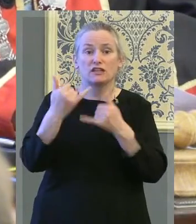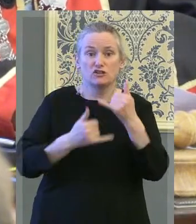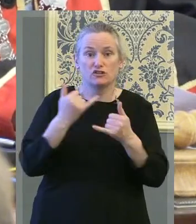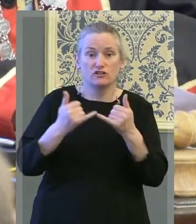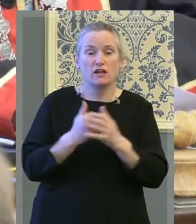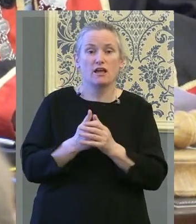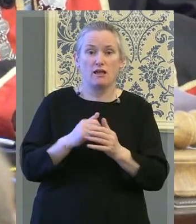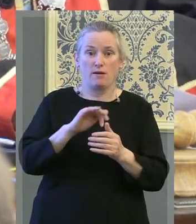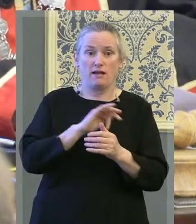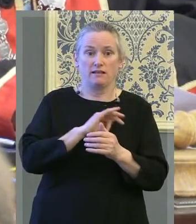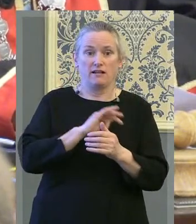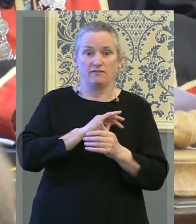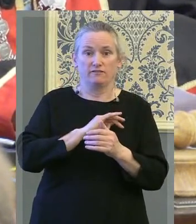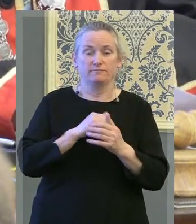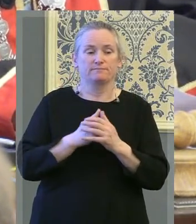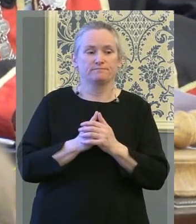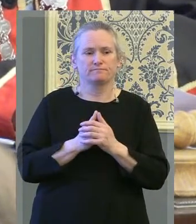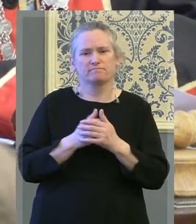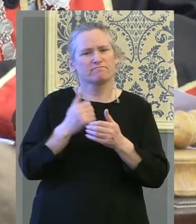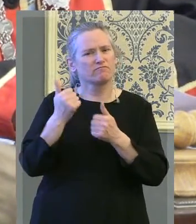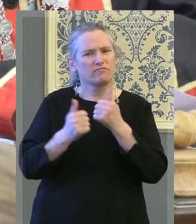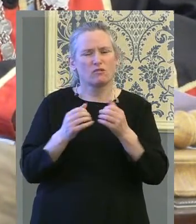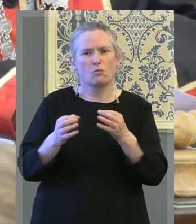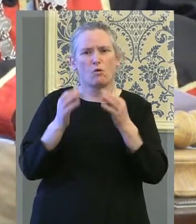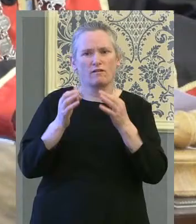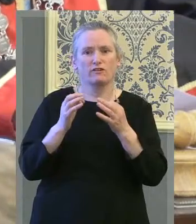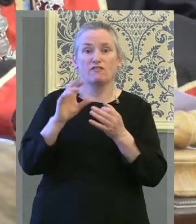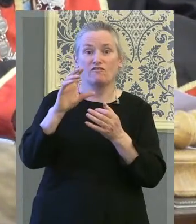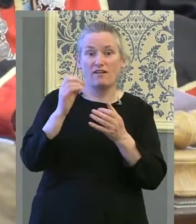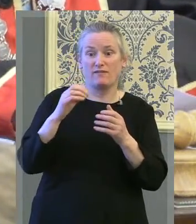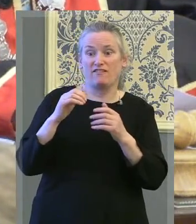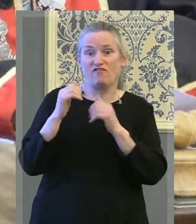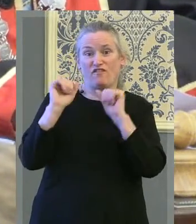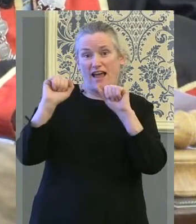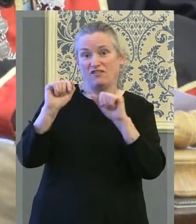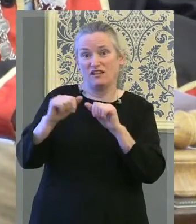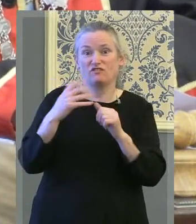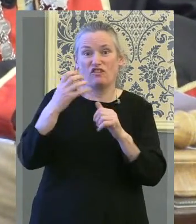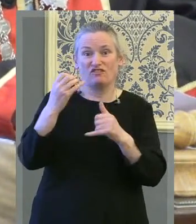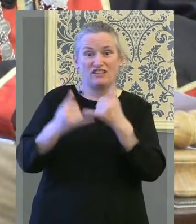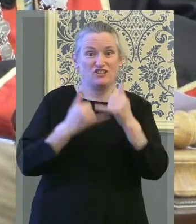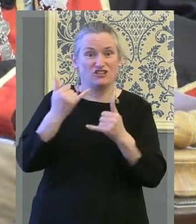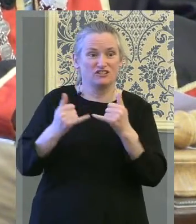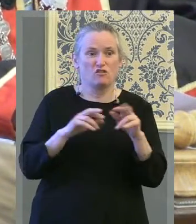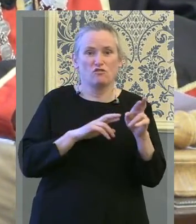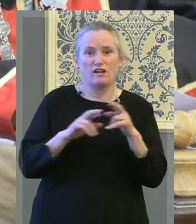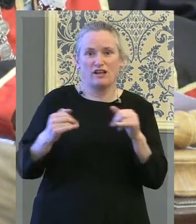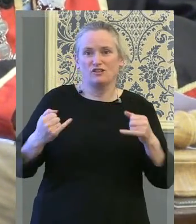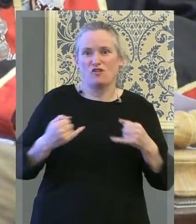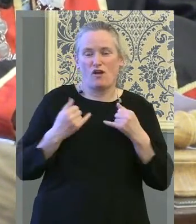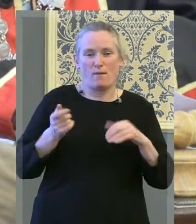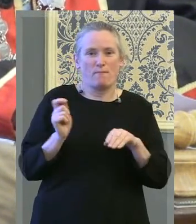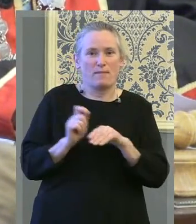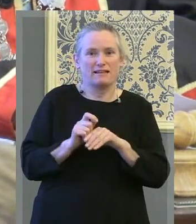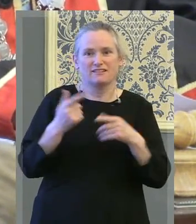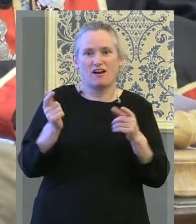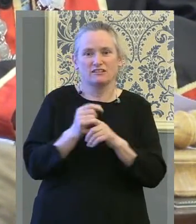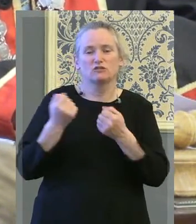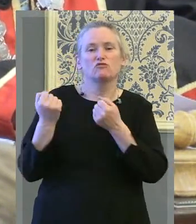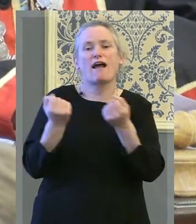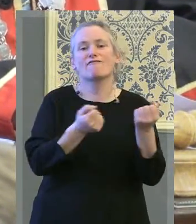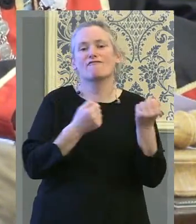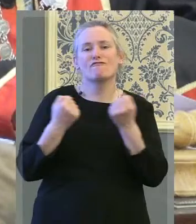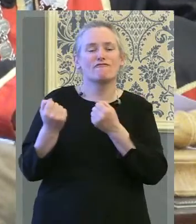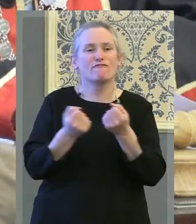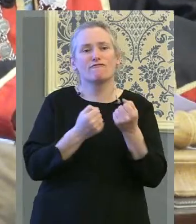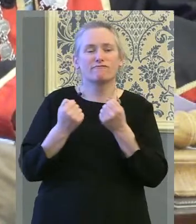Personally, as a fan of all his work for half a century now, I regularly enjoy his Berry Vest compilation as I drive the miles here and